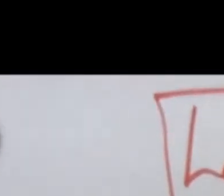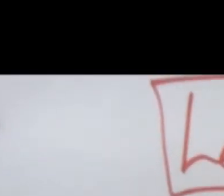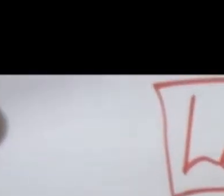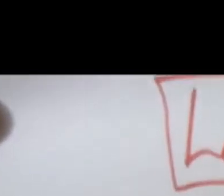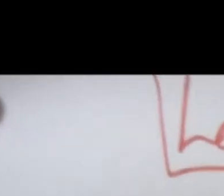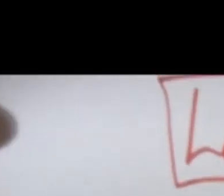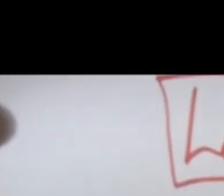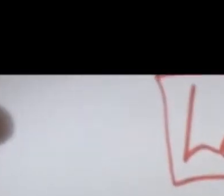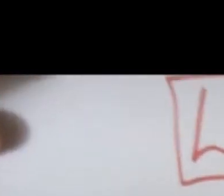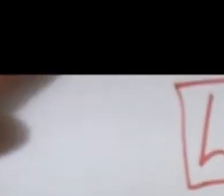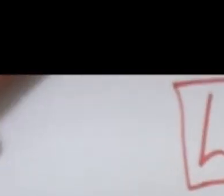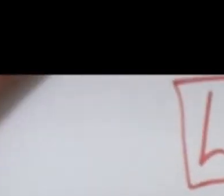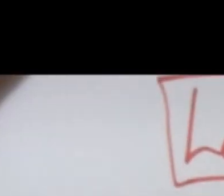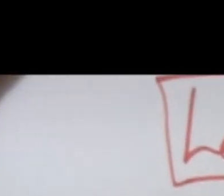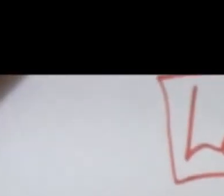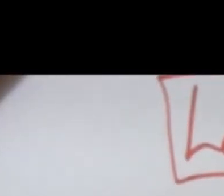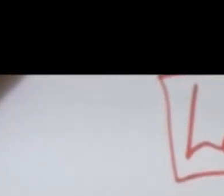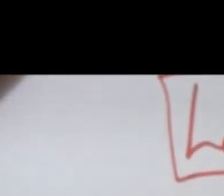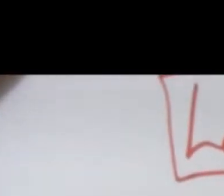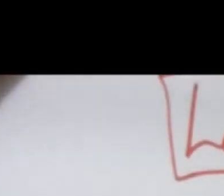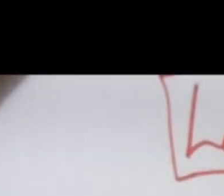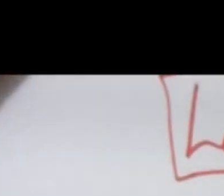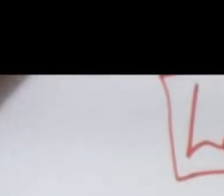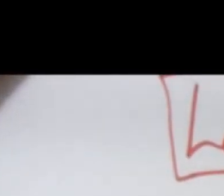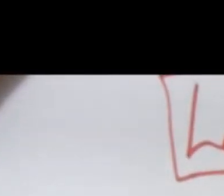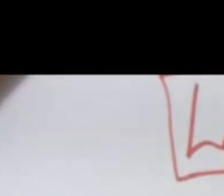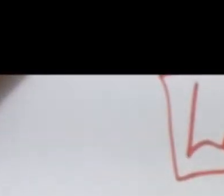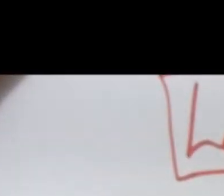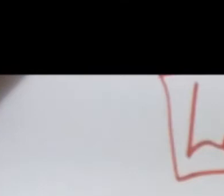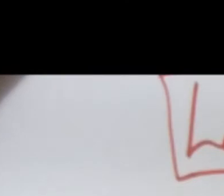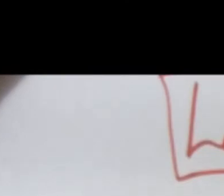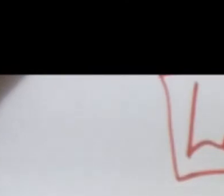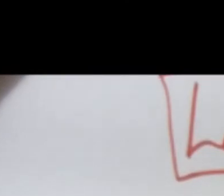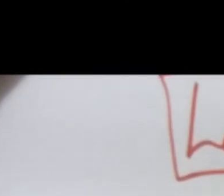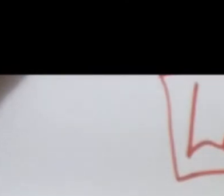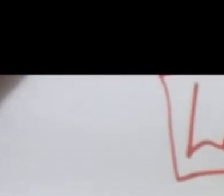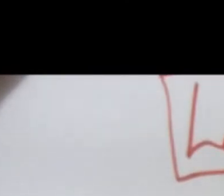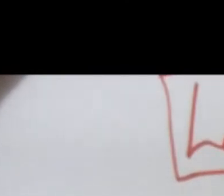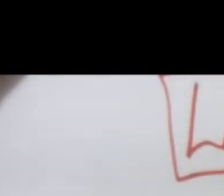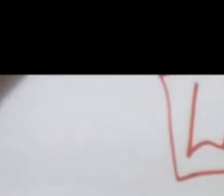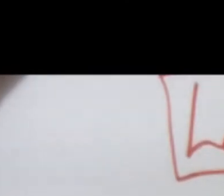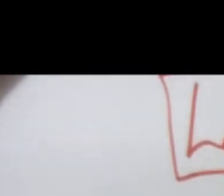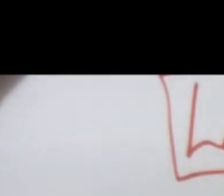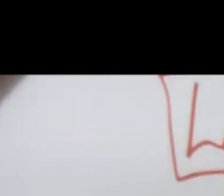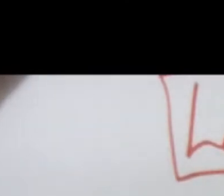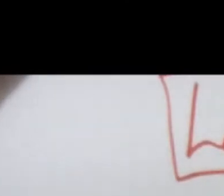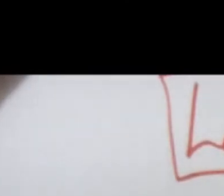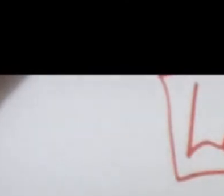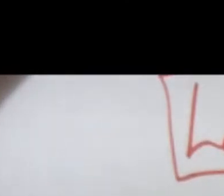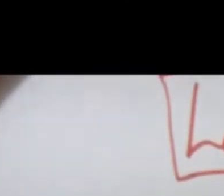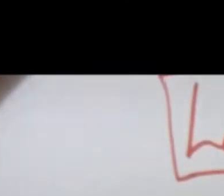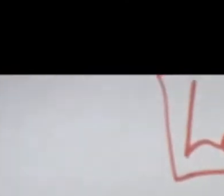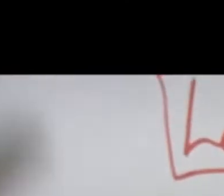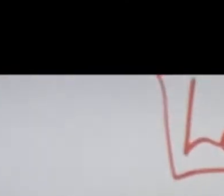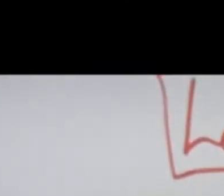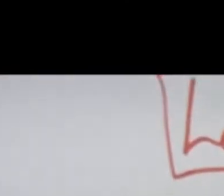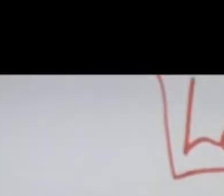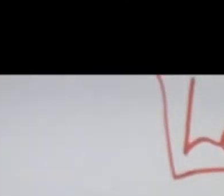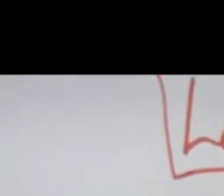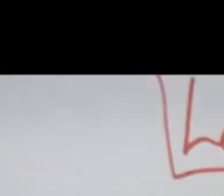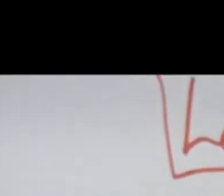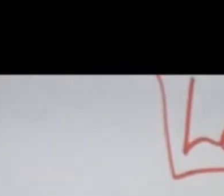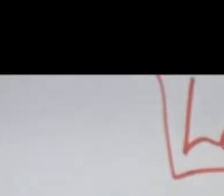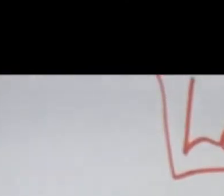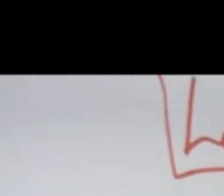This is our lesson outline. First, we are going to go over adding and subtracting integers, and then we're going to go over multiplying and